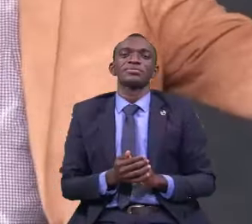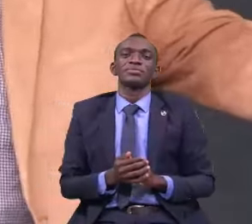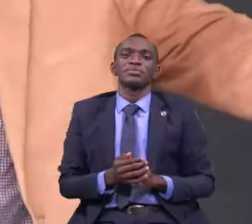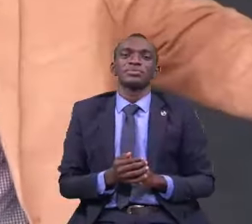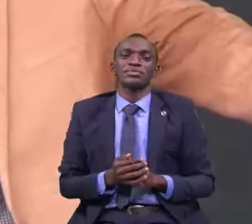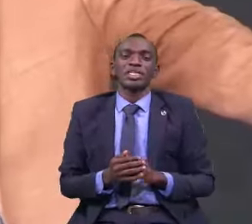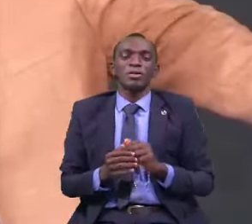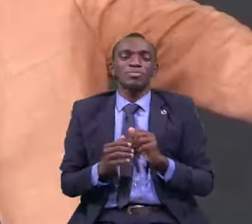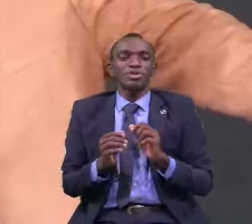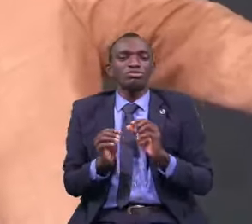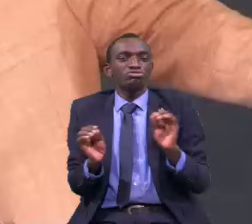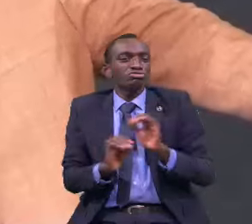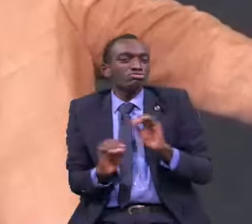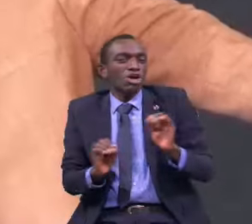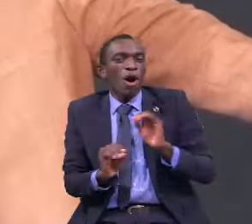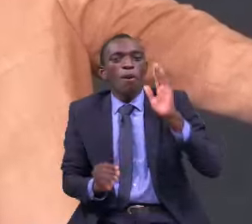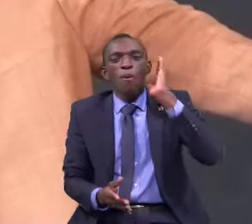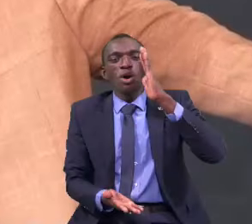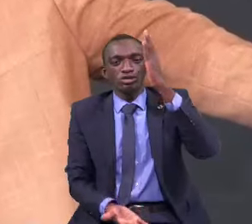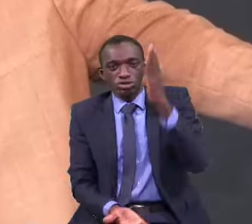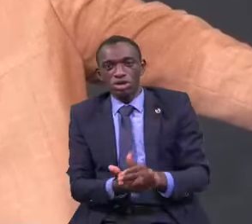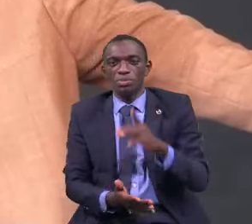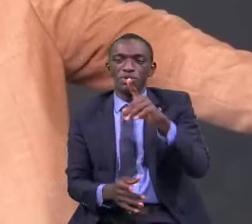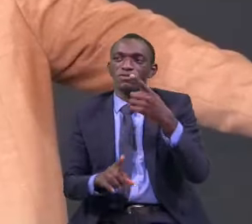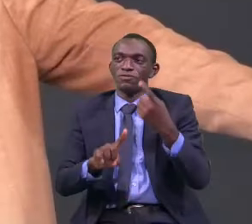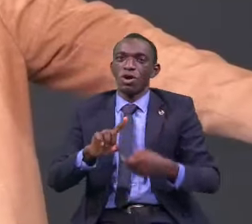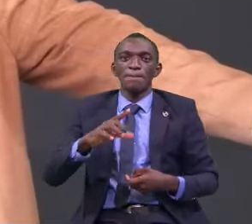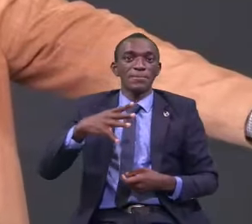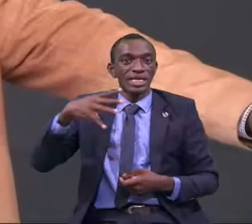Nothing will stop you from getting to that place.